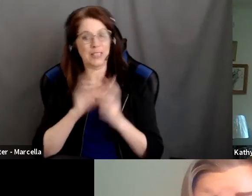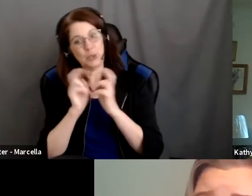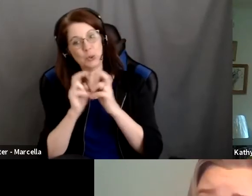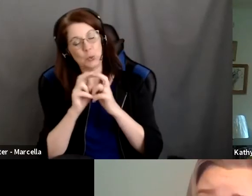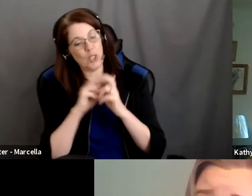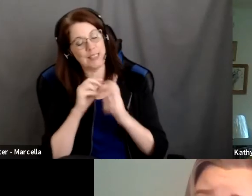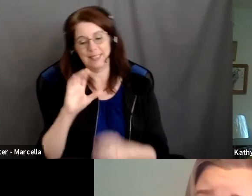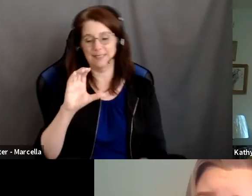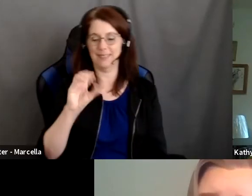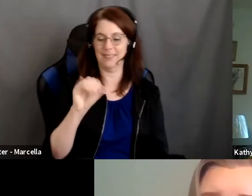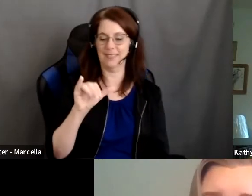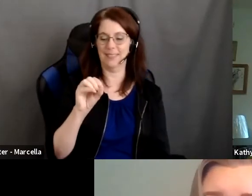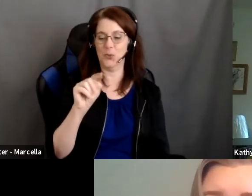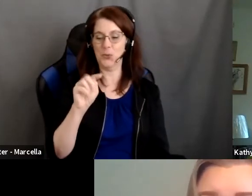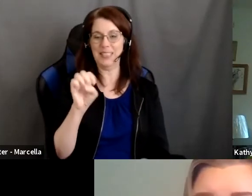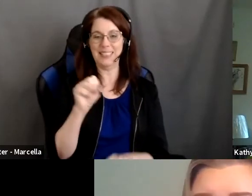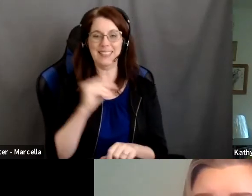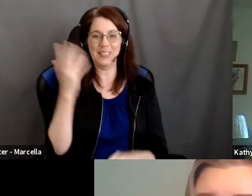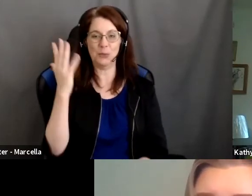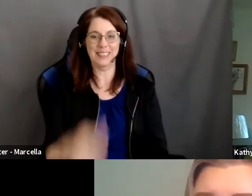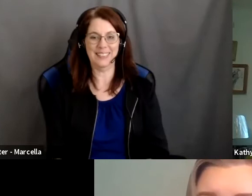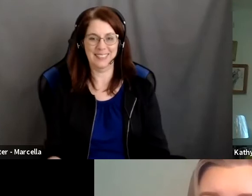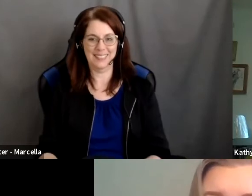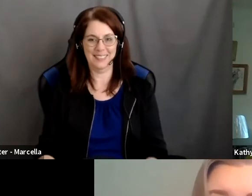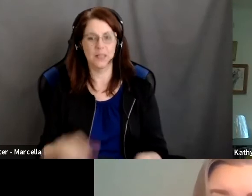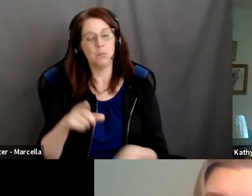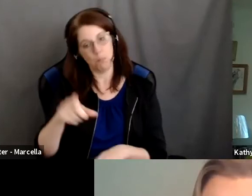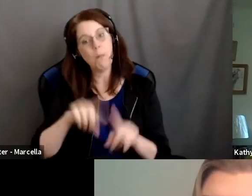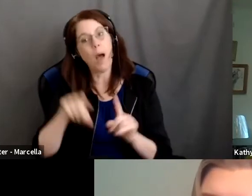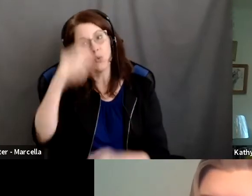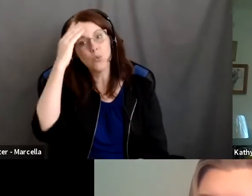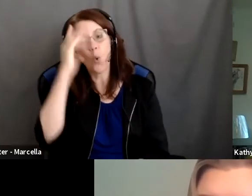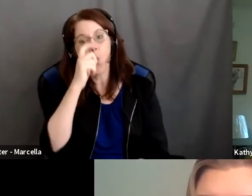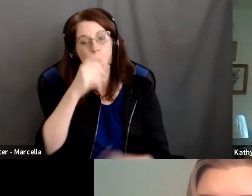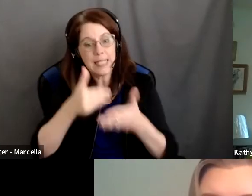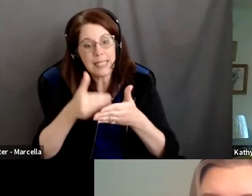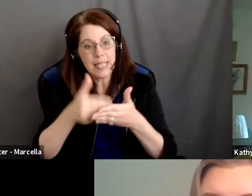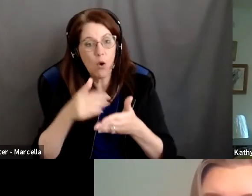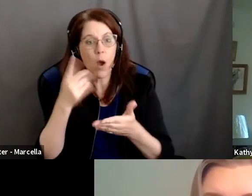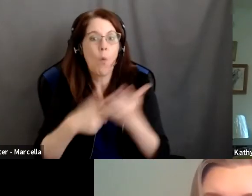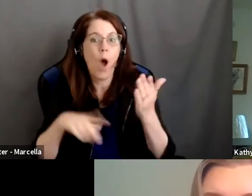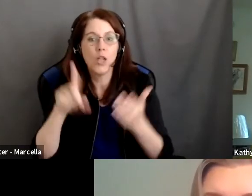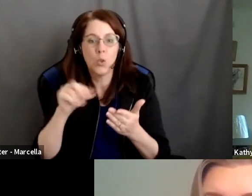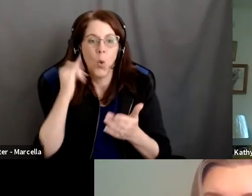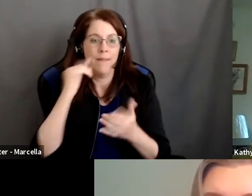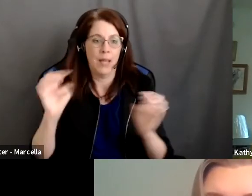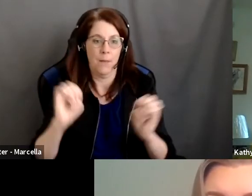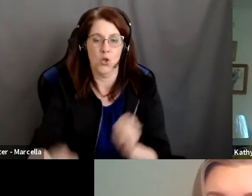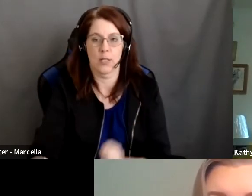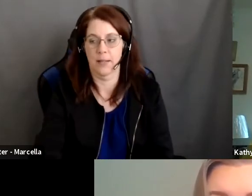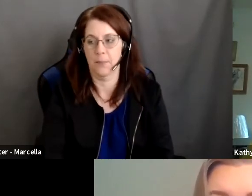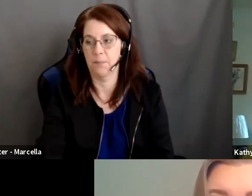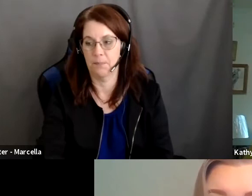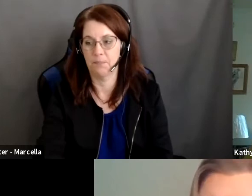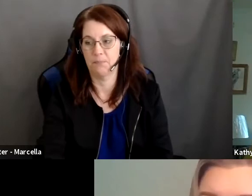coyotes. But you know who's around you and what to do in case there is an emergency, and that's